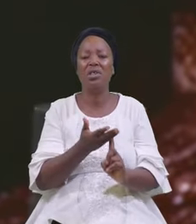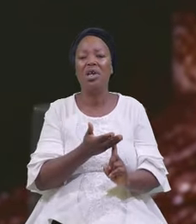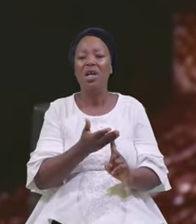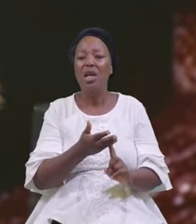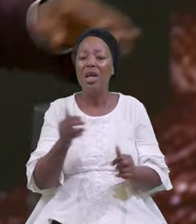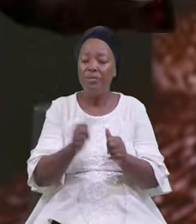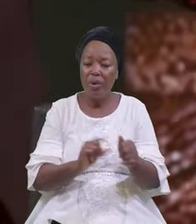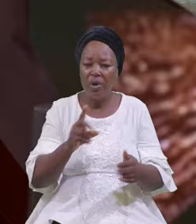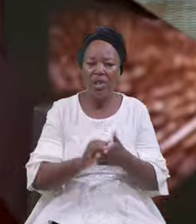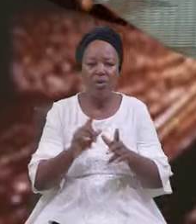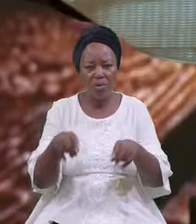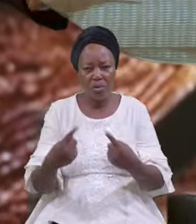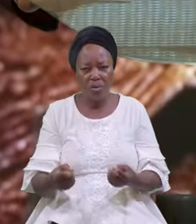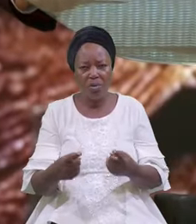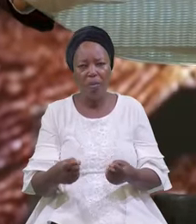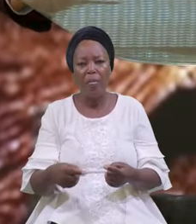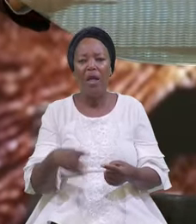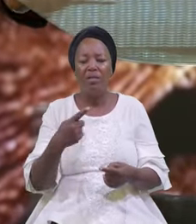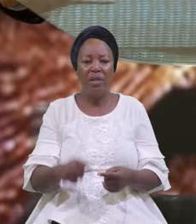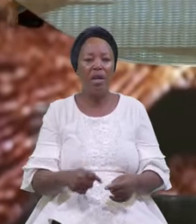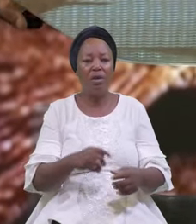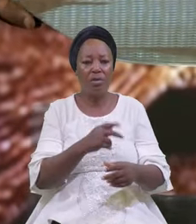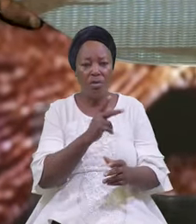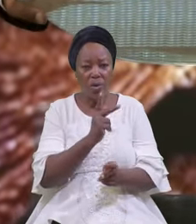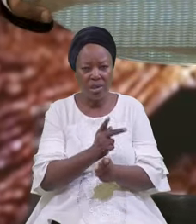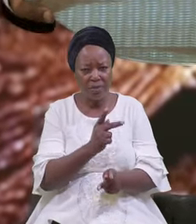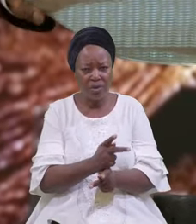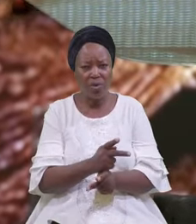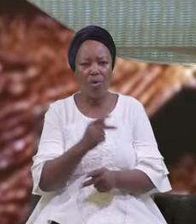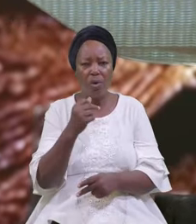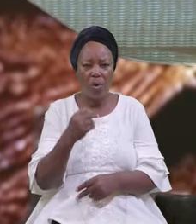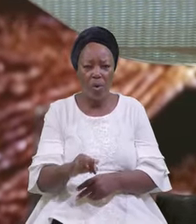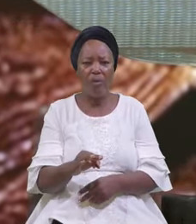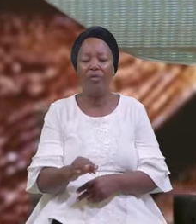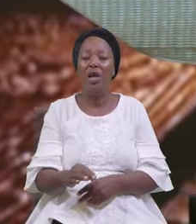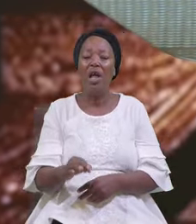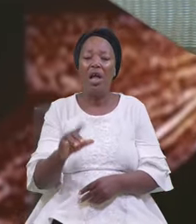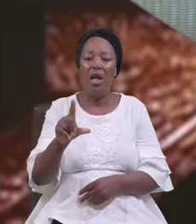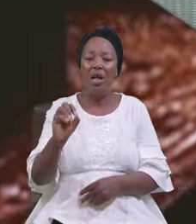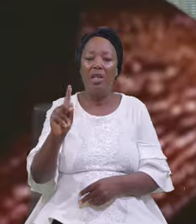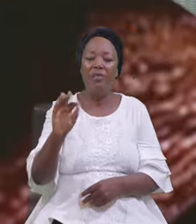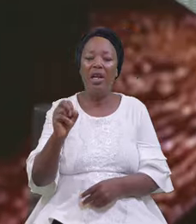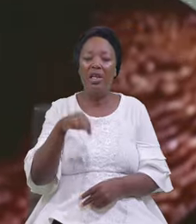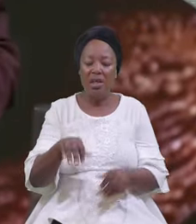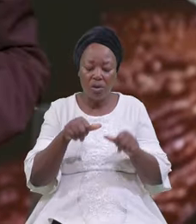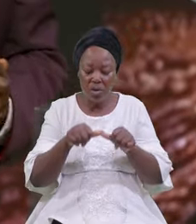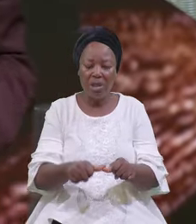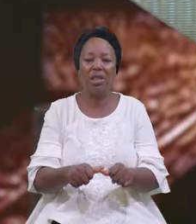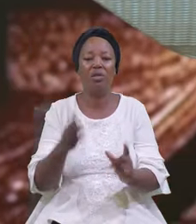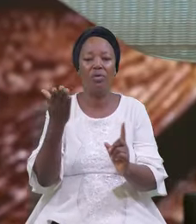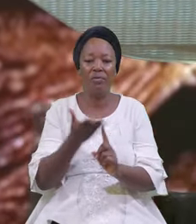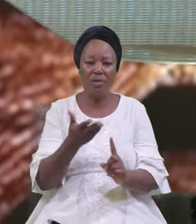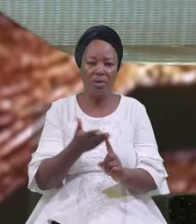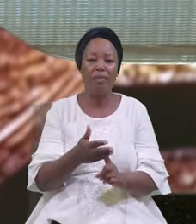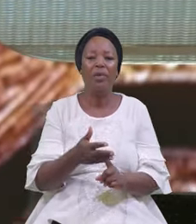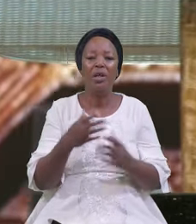conviction everywhere you go. The conservation of Levites in constant conviction. We're told